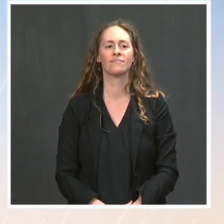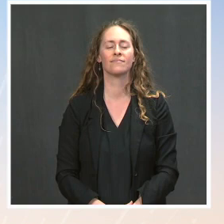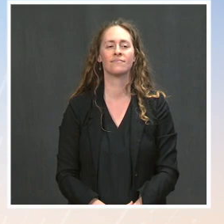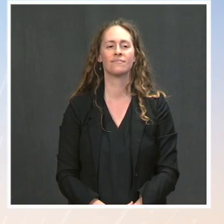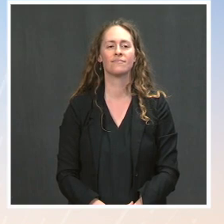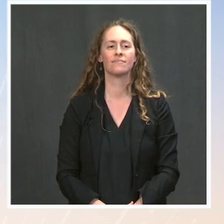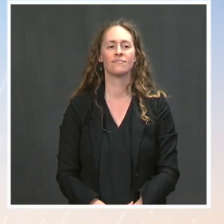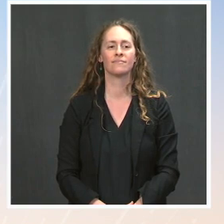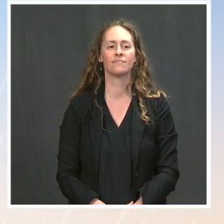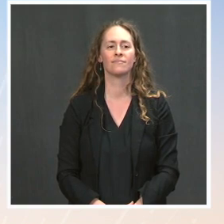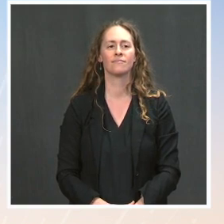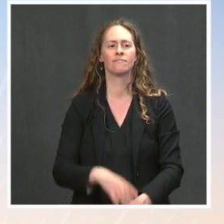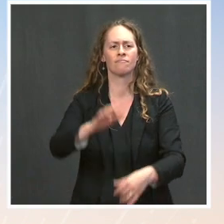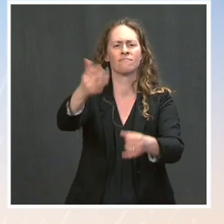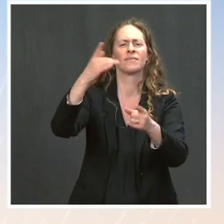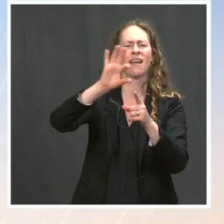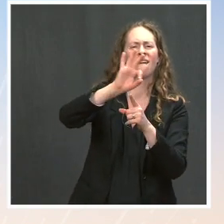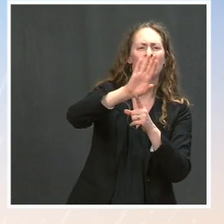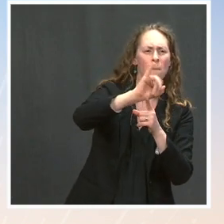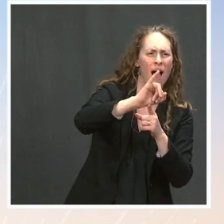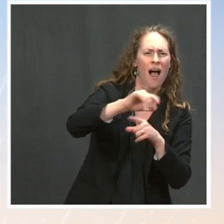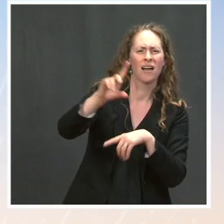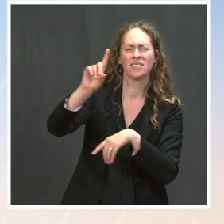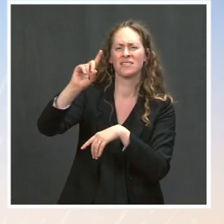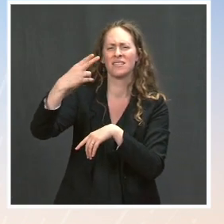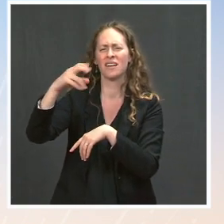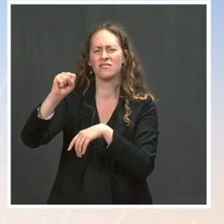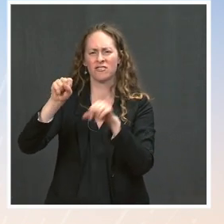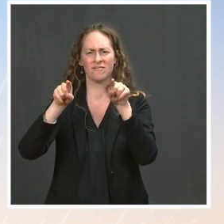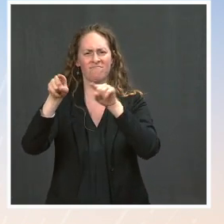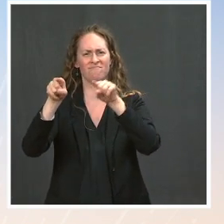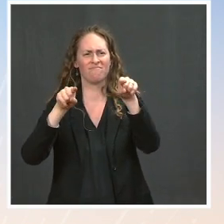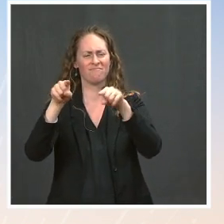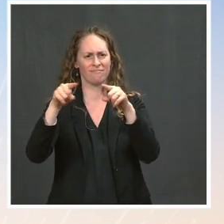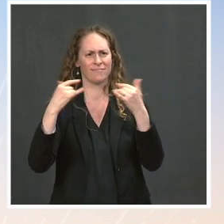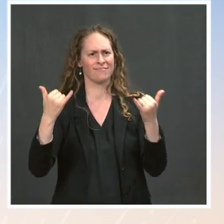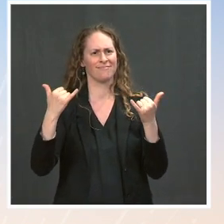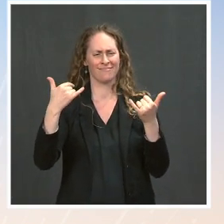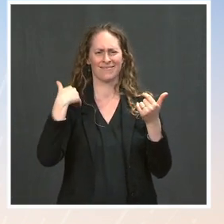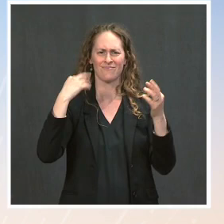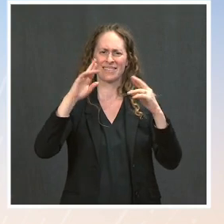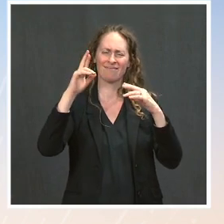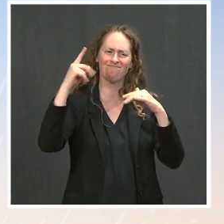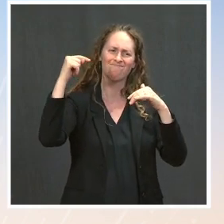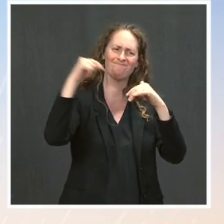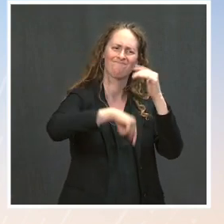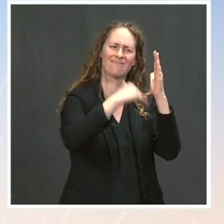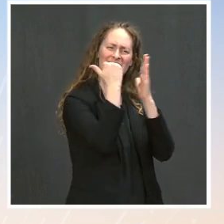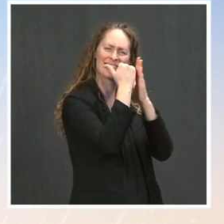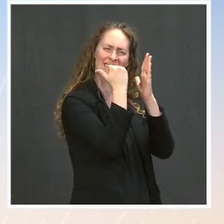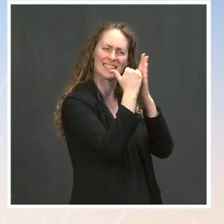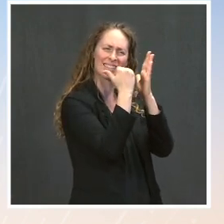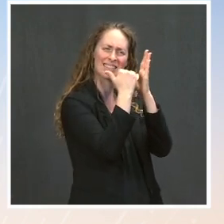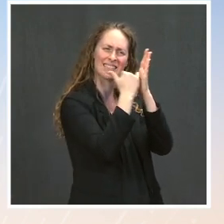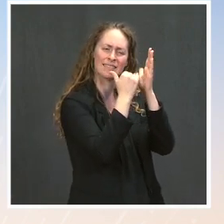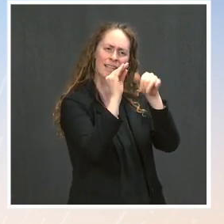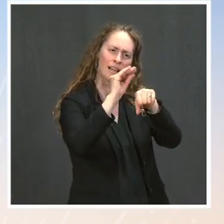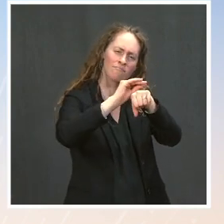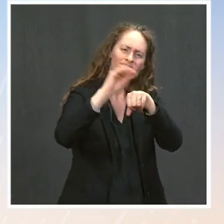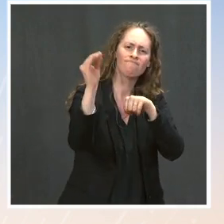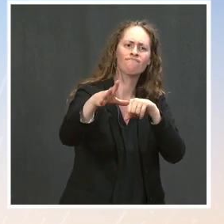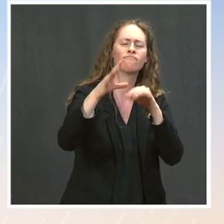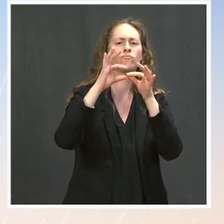turned out a fairly detailed set of guidance today on solar winds and suggested there would be more